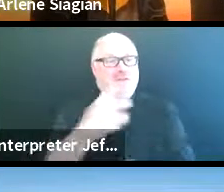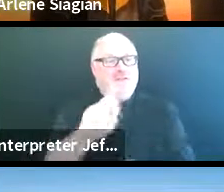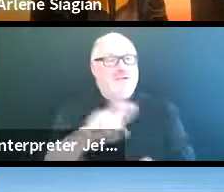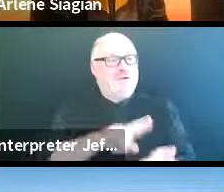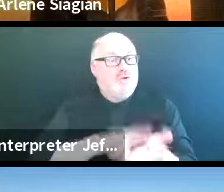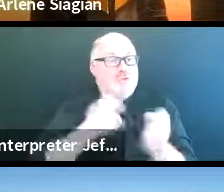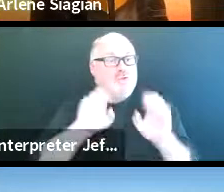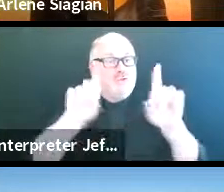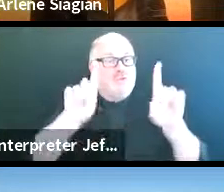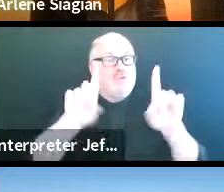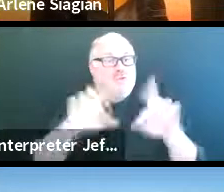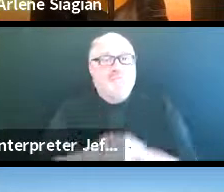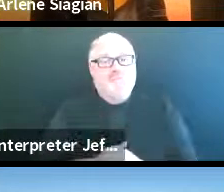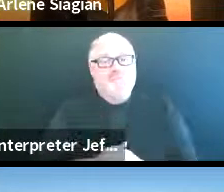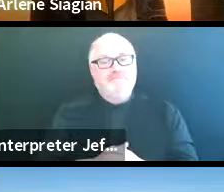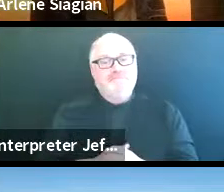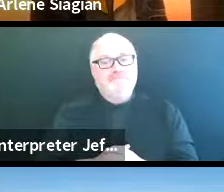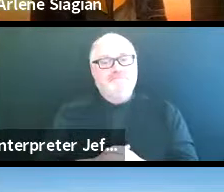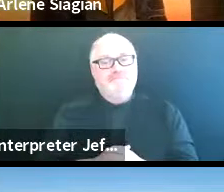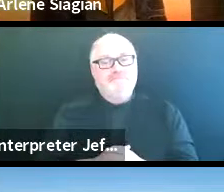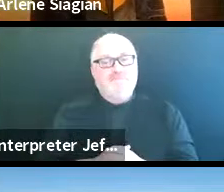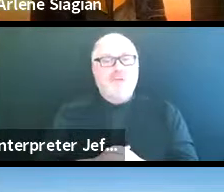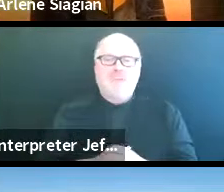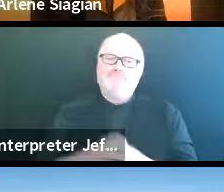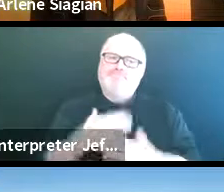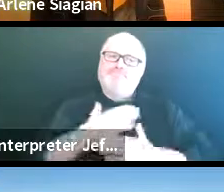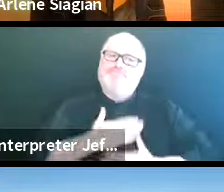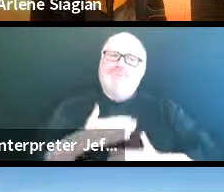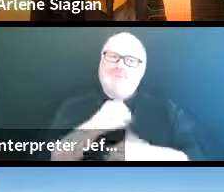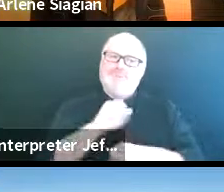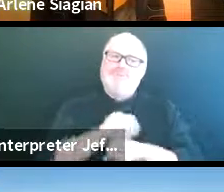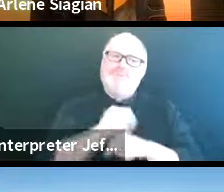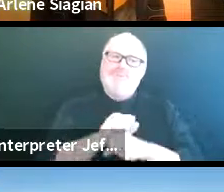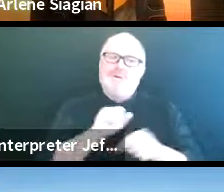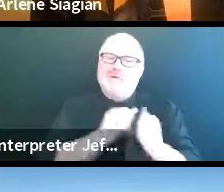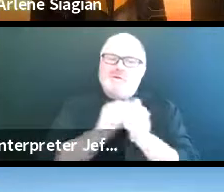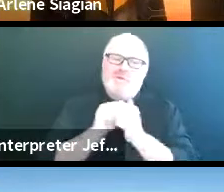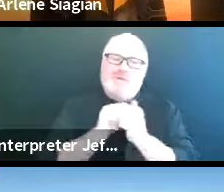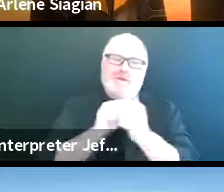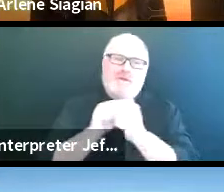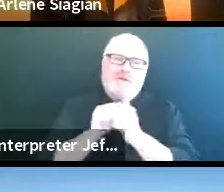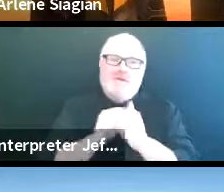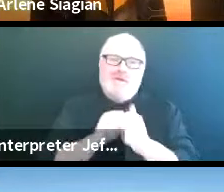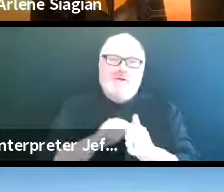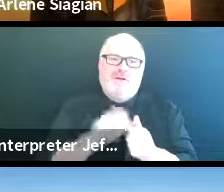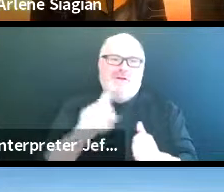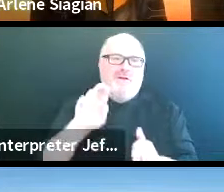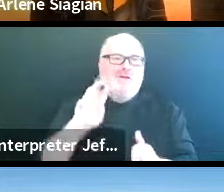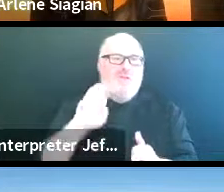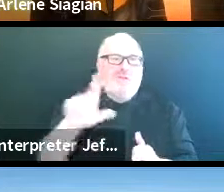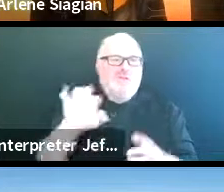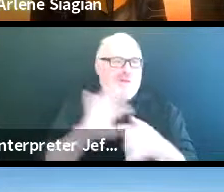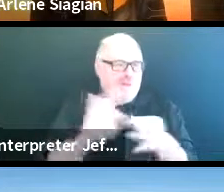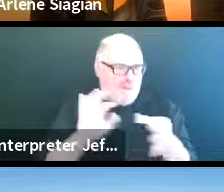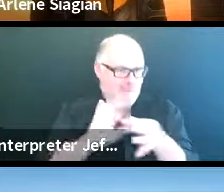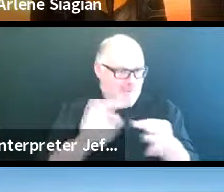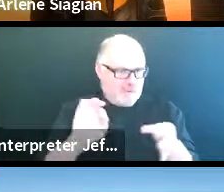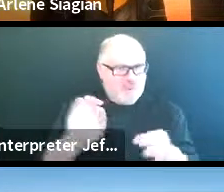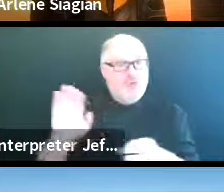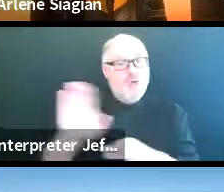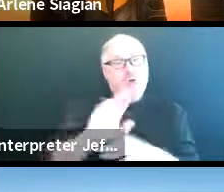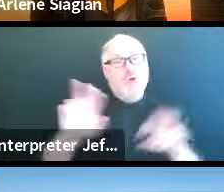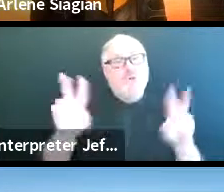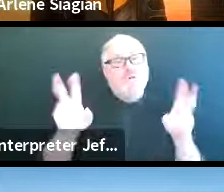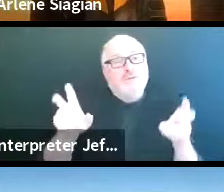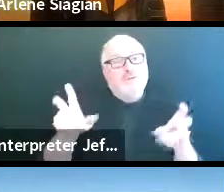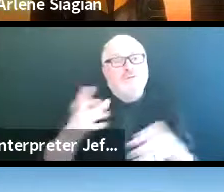nursing education. It's been a pleasure working with Sarah. As Dr. Wesley mentioned, her